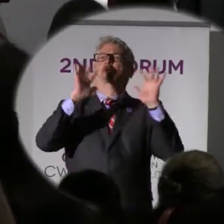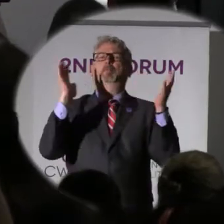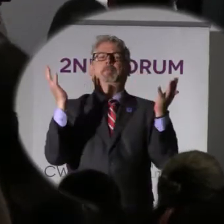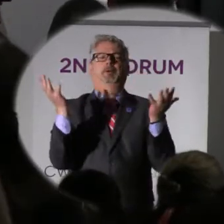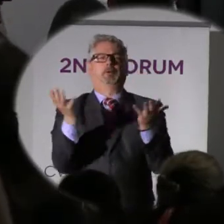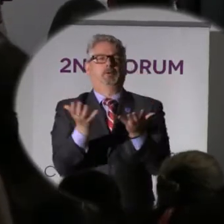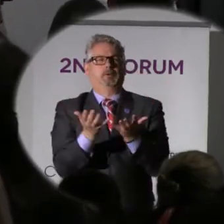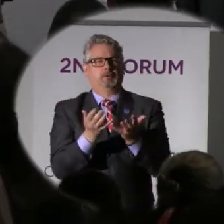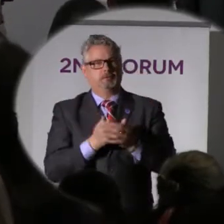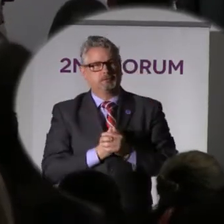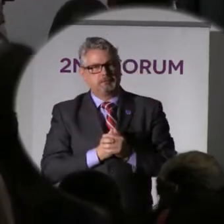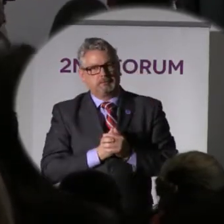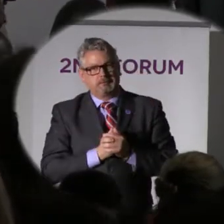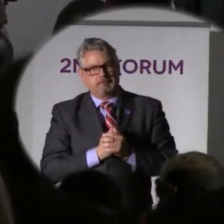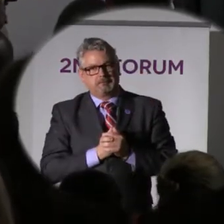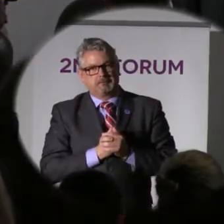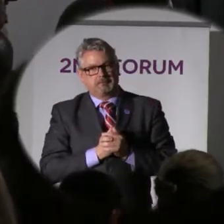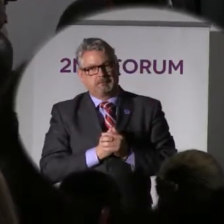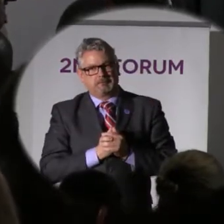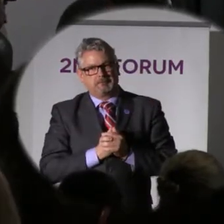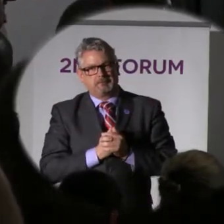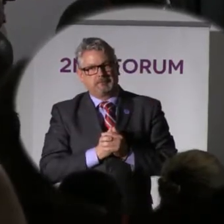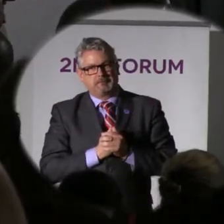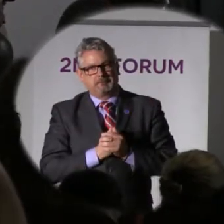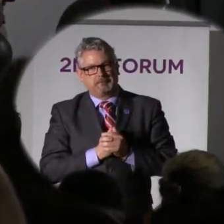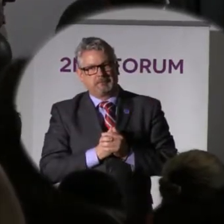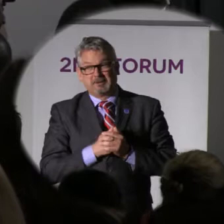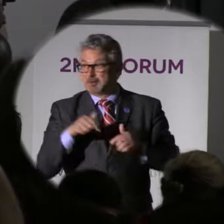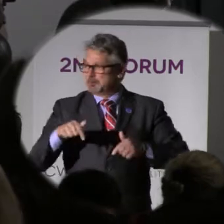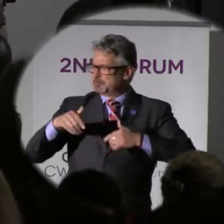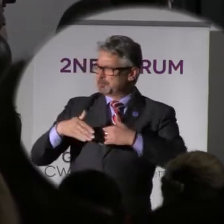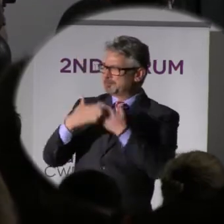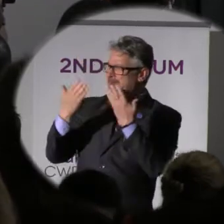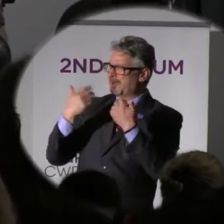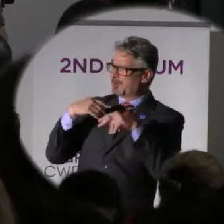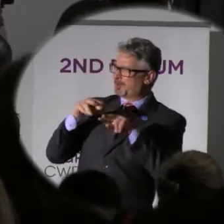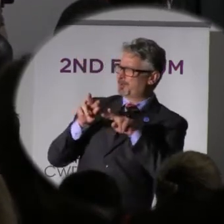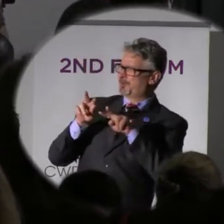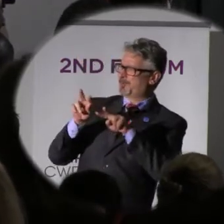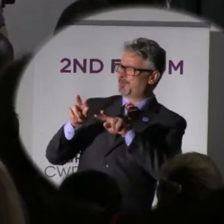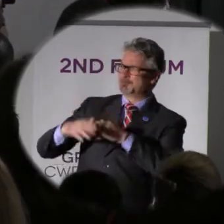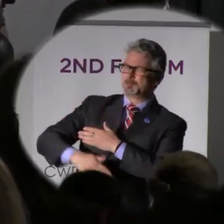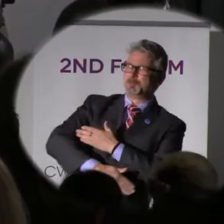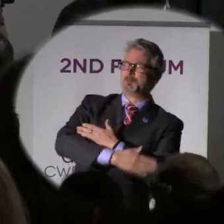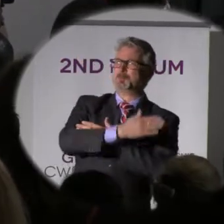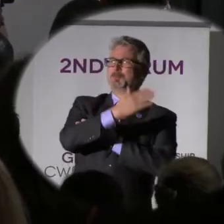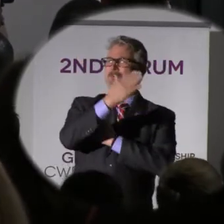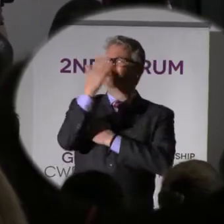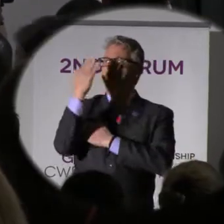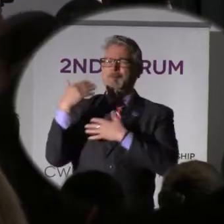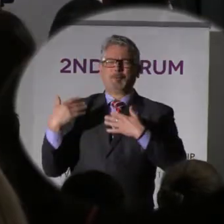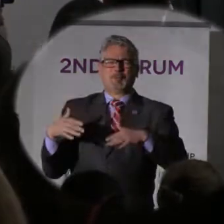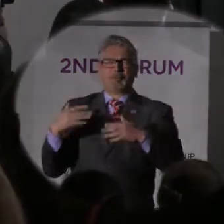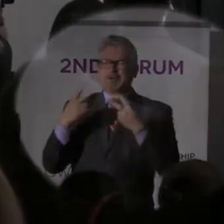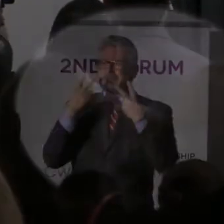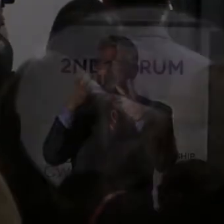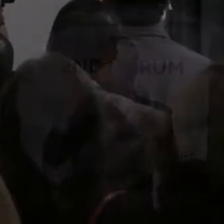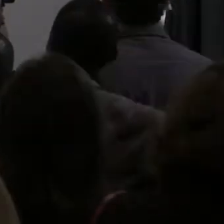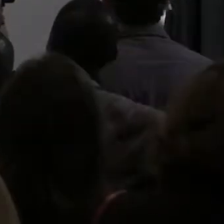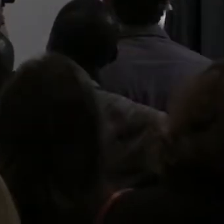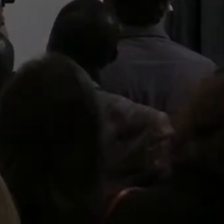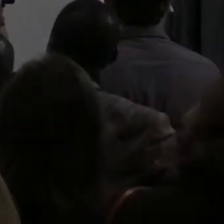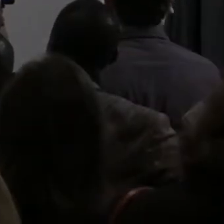our participation in social life internationally, in societies.